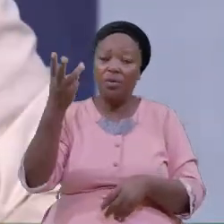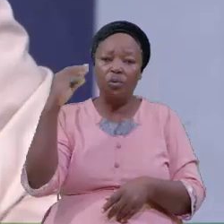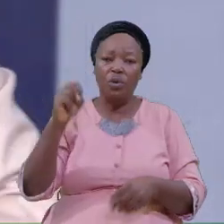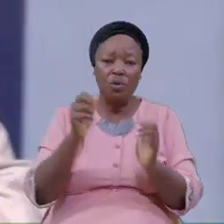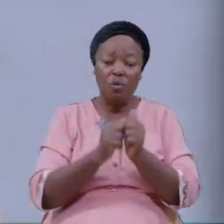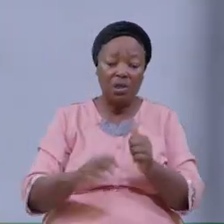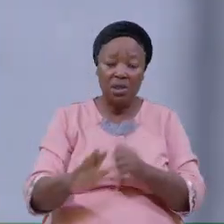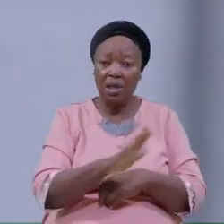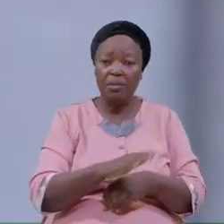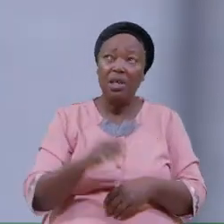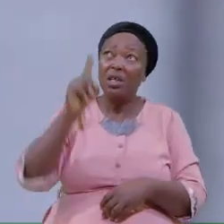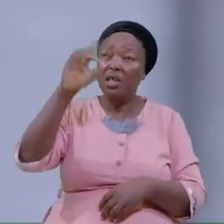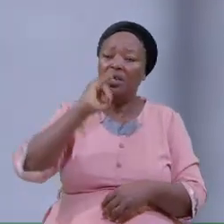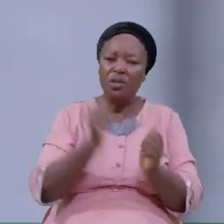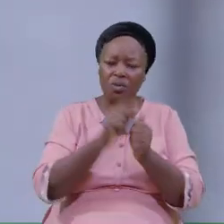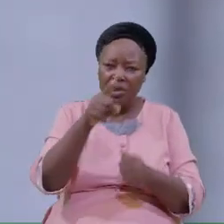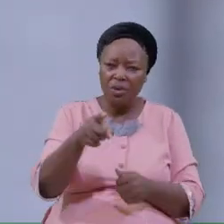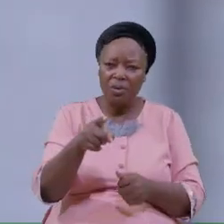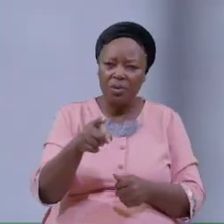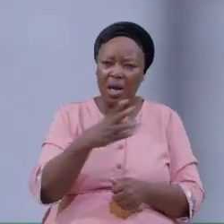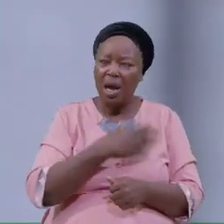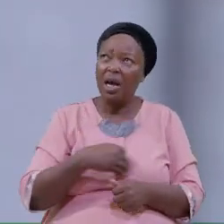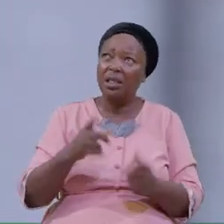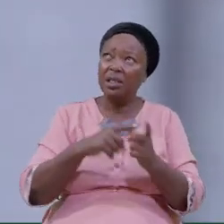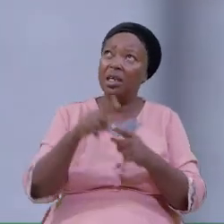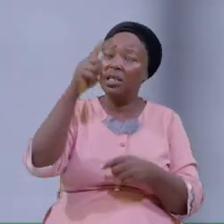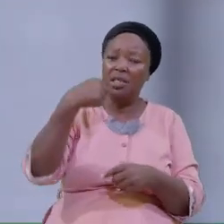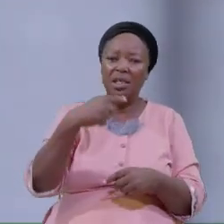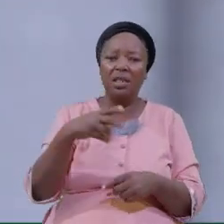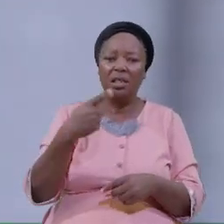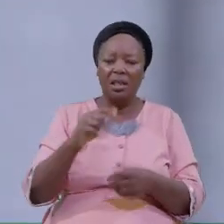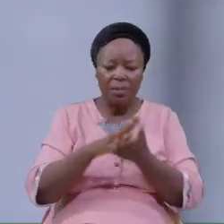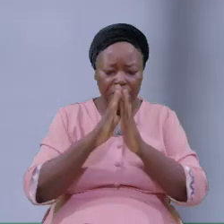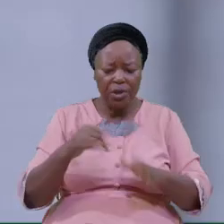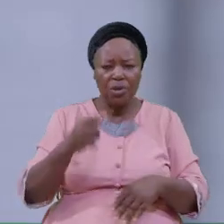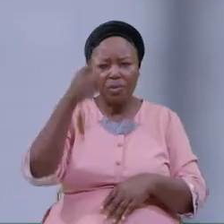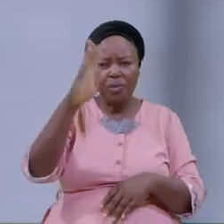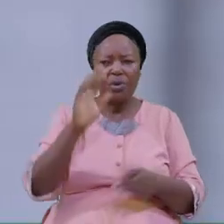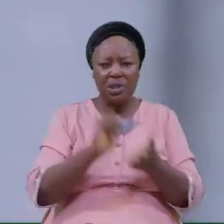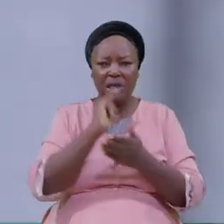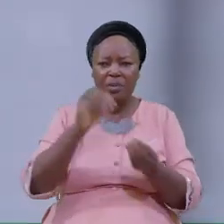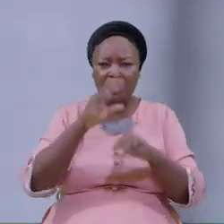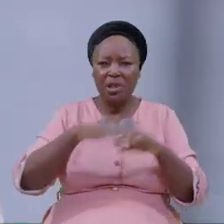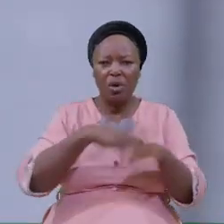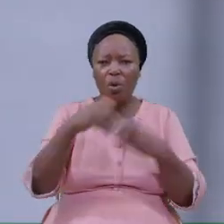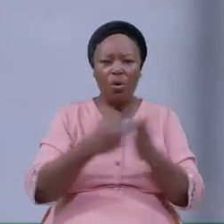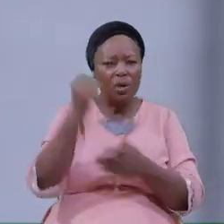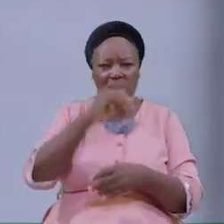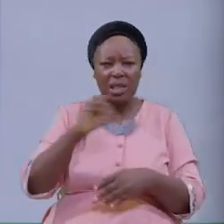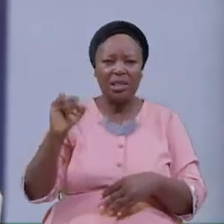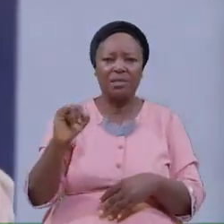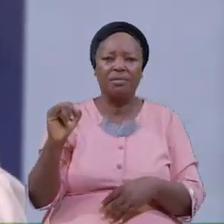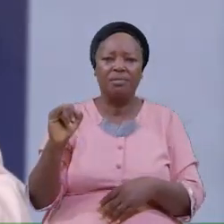you. And it says, the peace of God that passeth all understanding